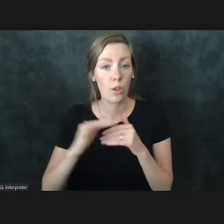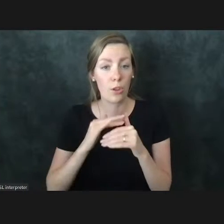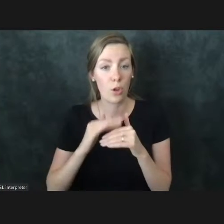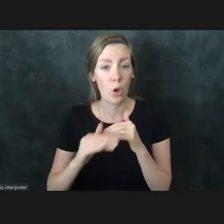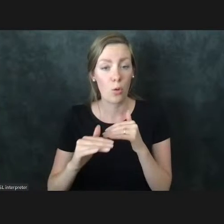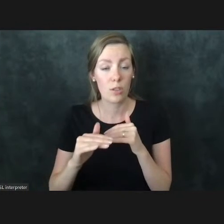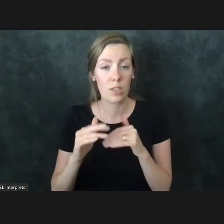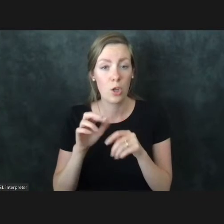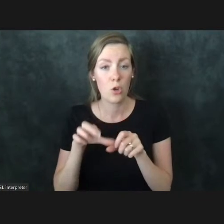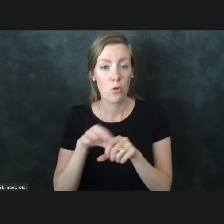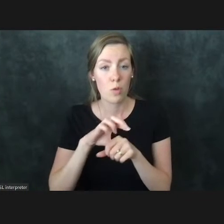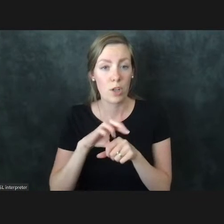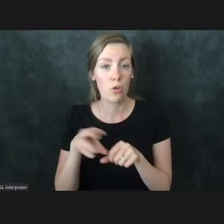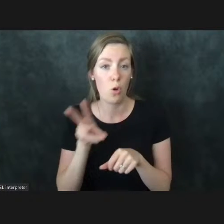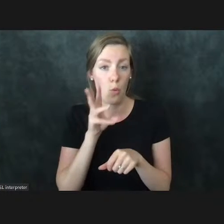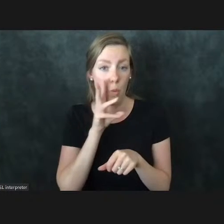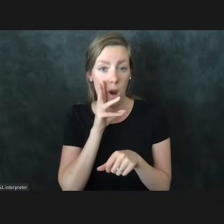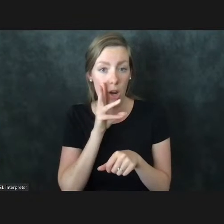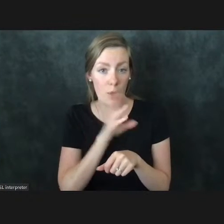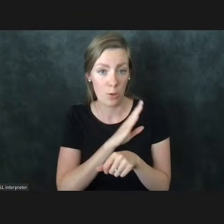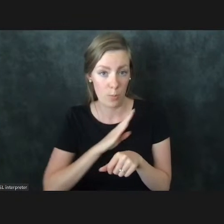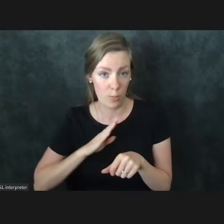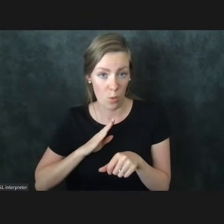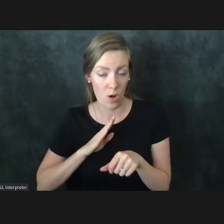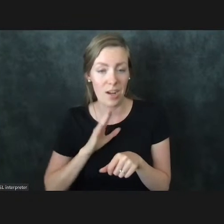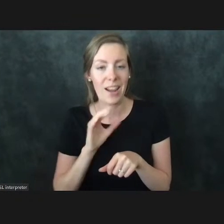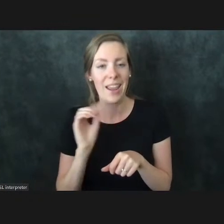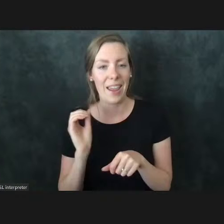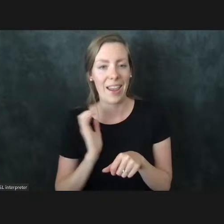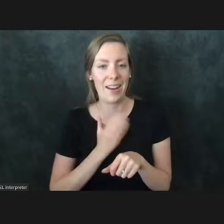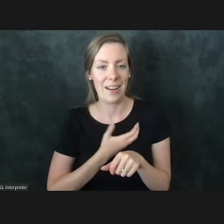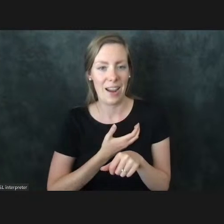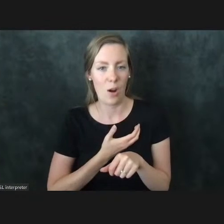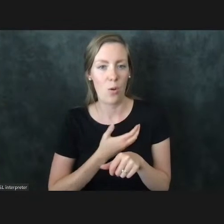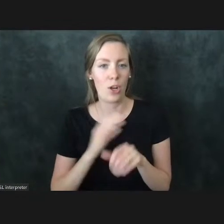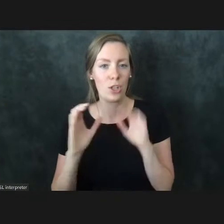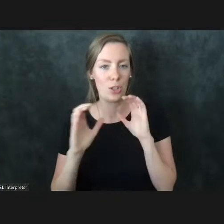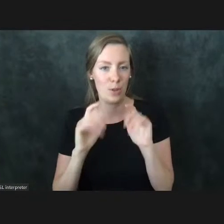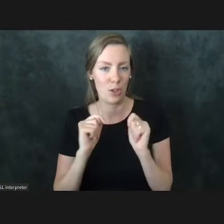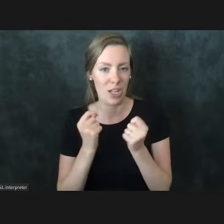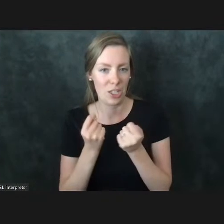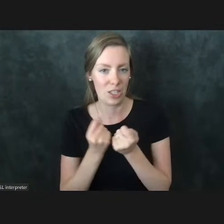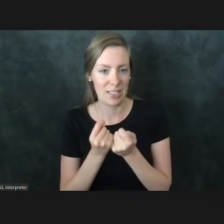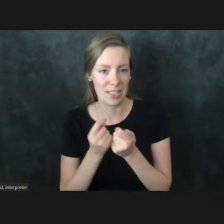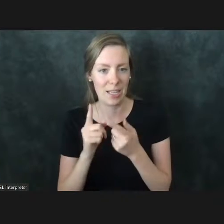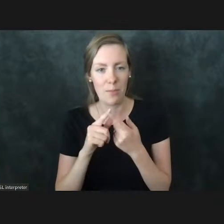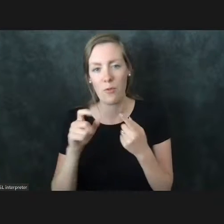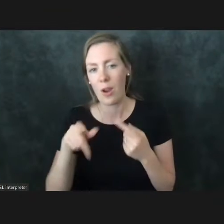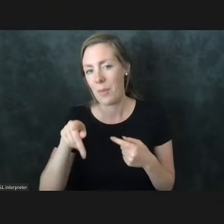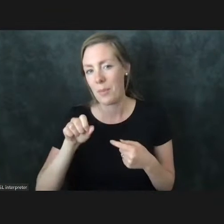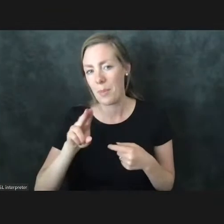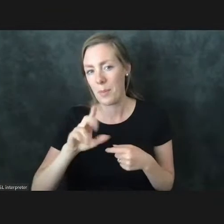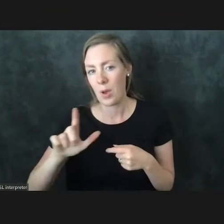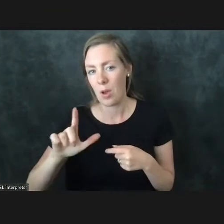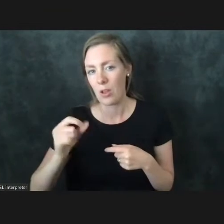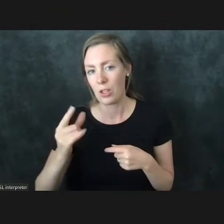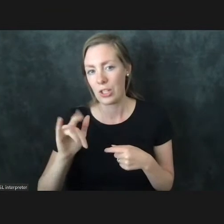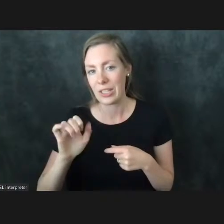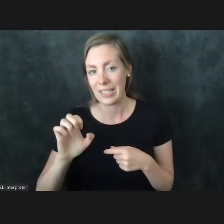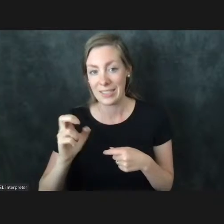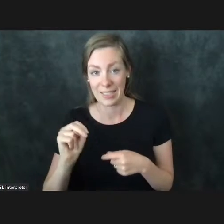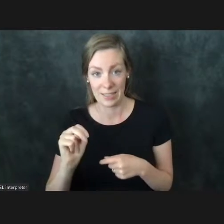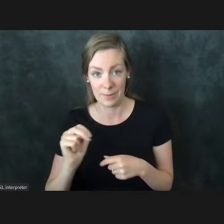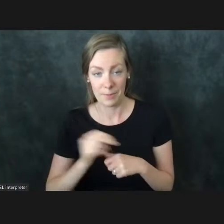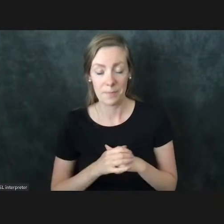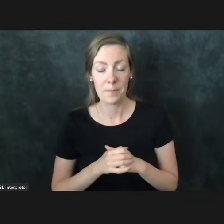Board, and we are being aided by our county's communications team, including their manager, Paul Gullickson. We're here to